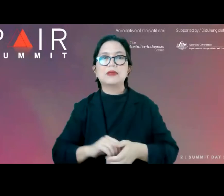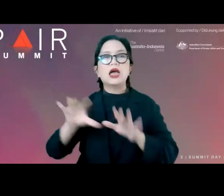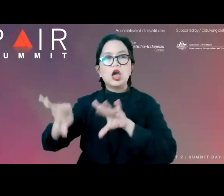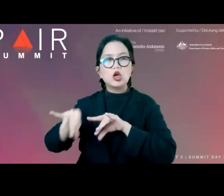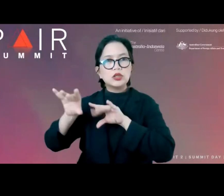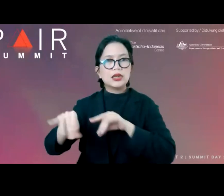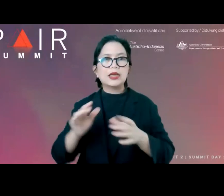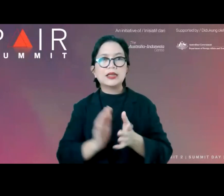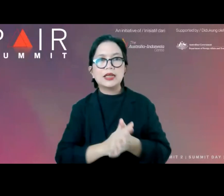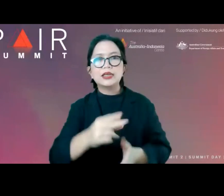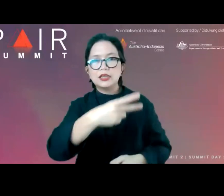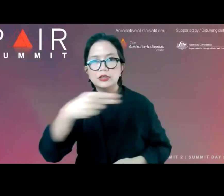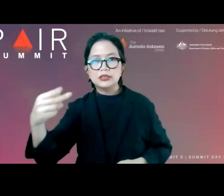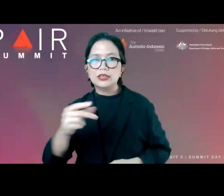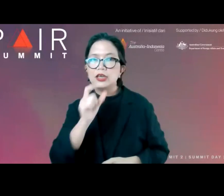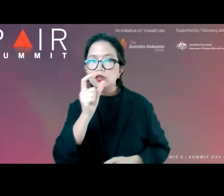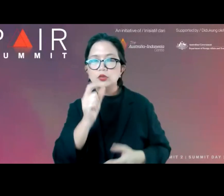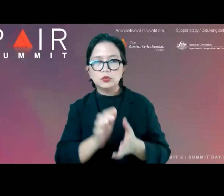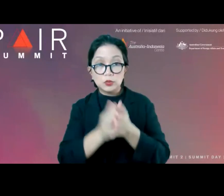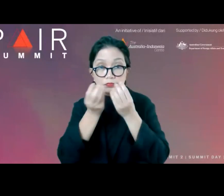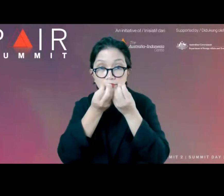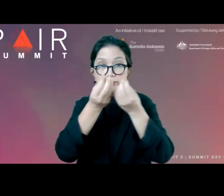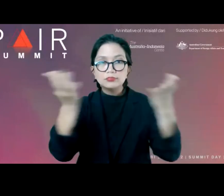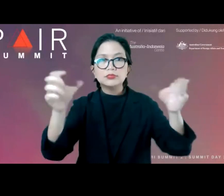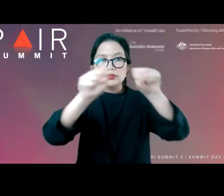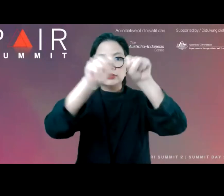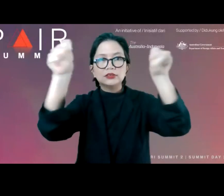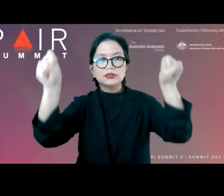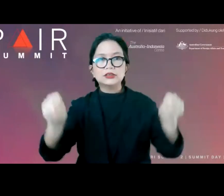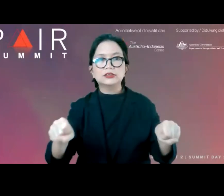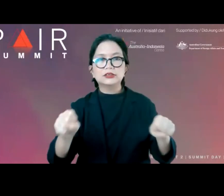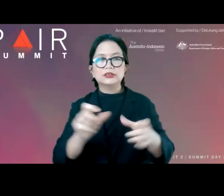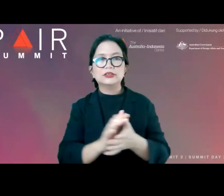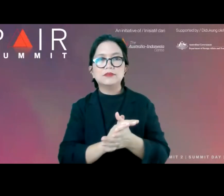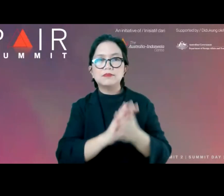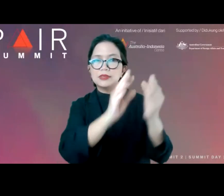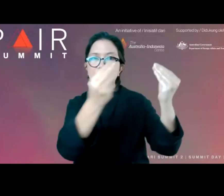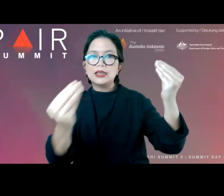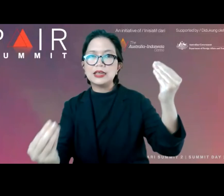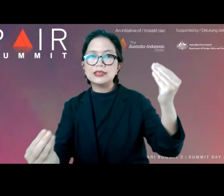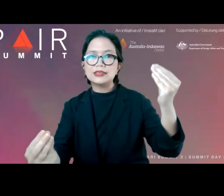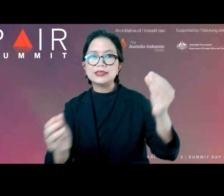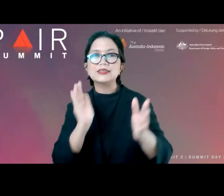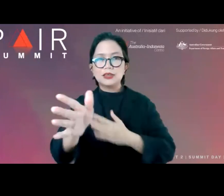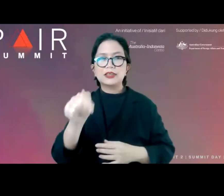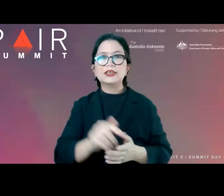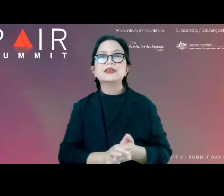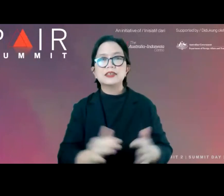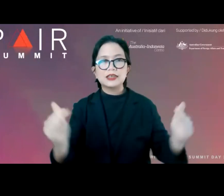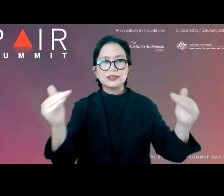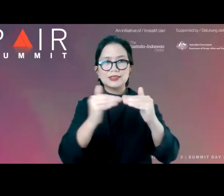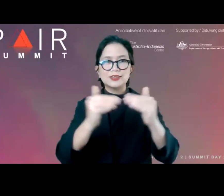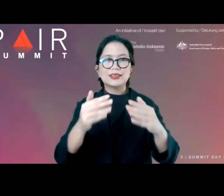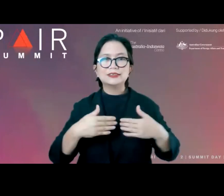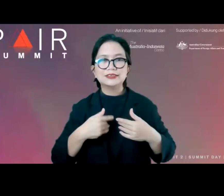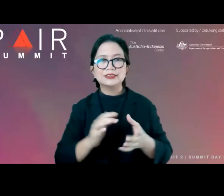systems up to the next generation to be fit for purpose. And there is a young generation in Indonesia that